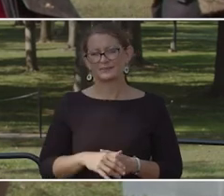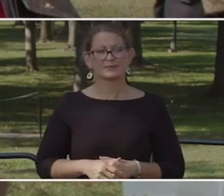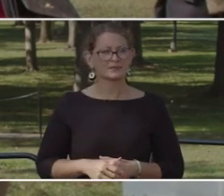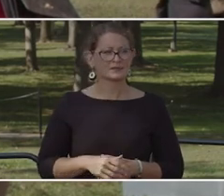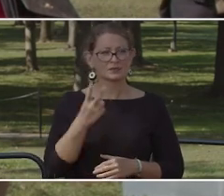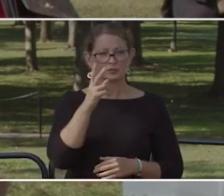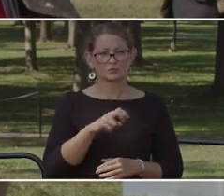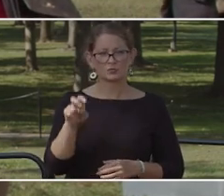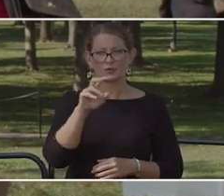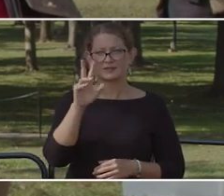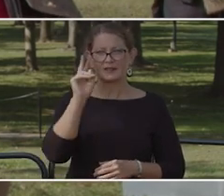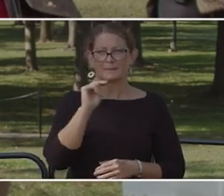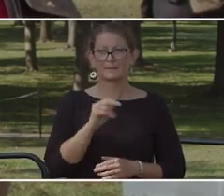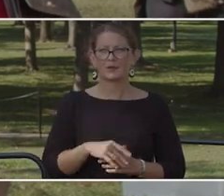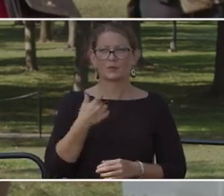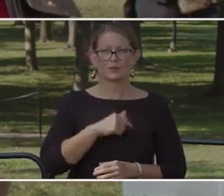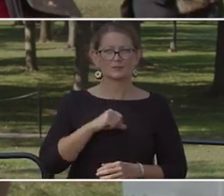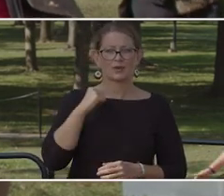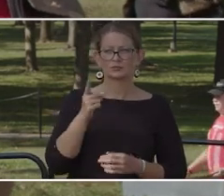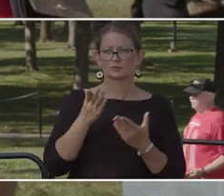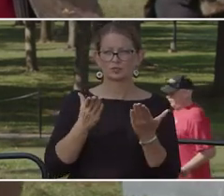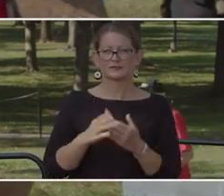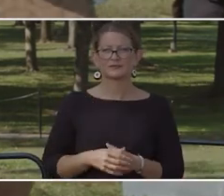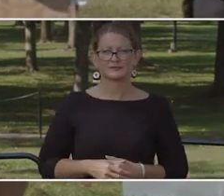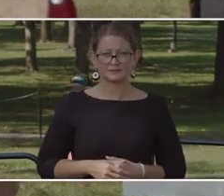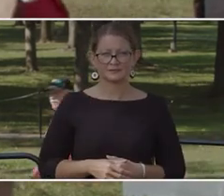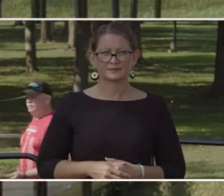two tours Vietnam. We're so proud you served.